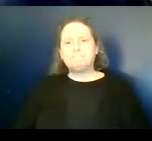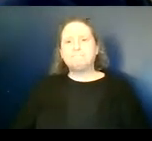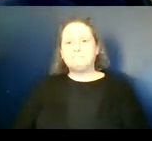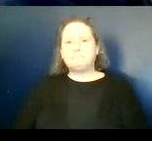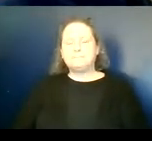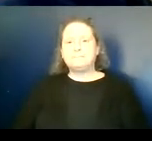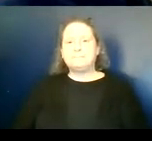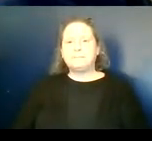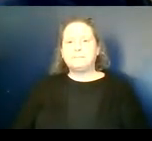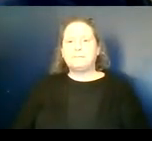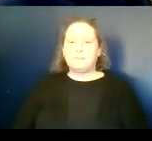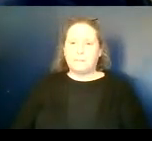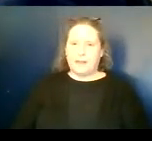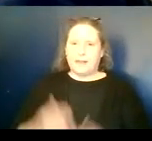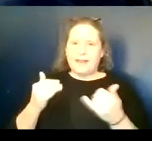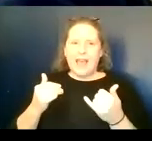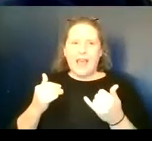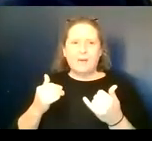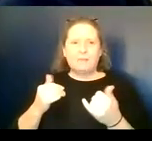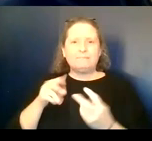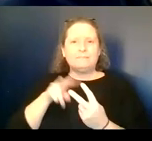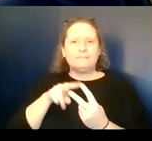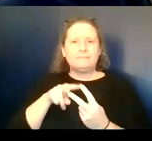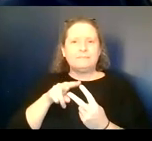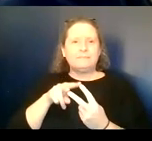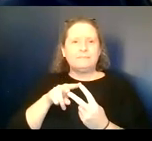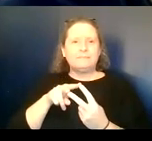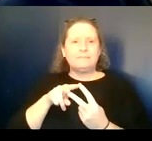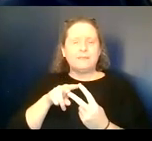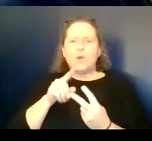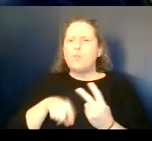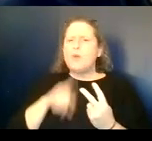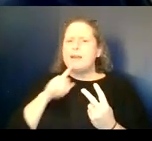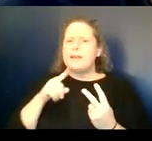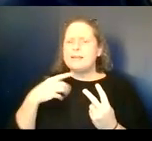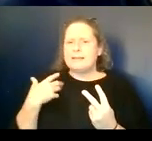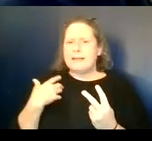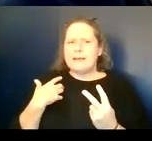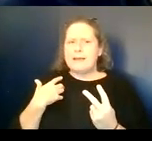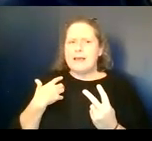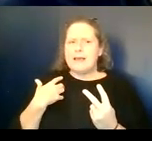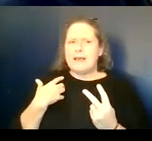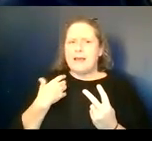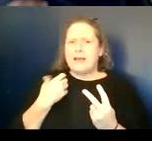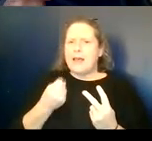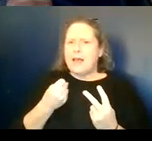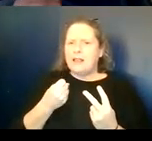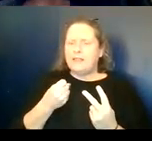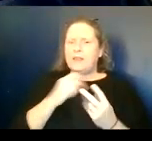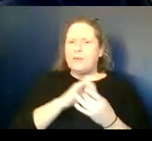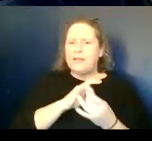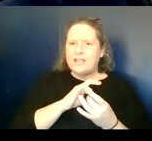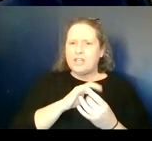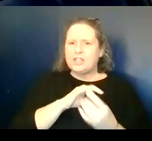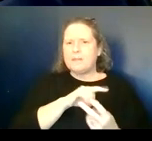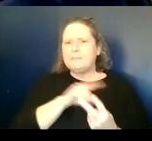And with that being said, let's dive into what are what are healthy